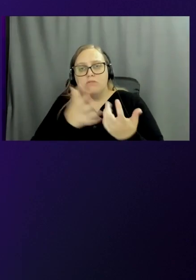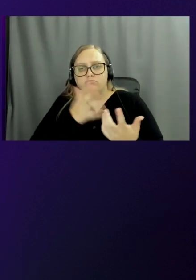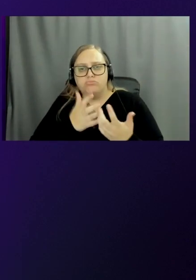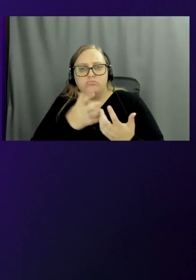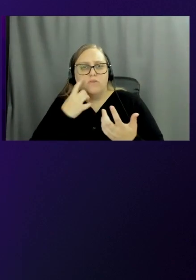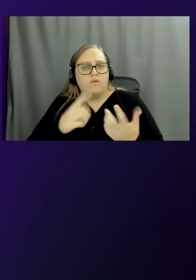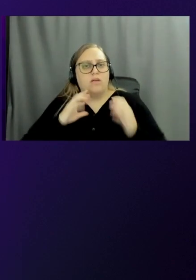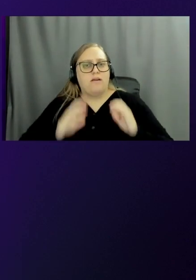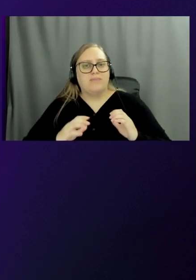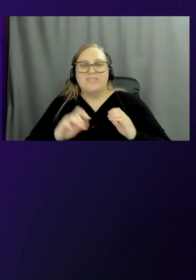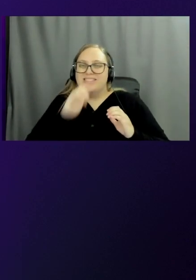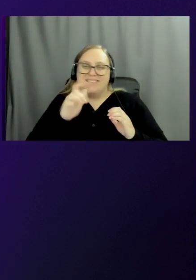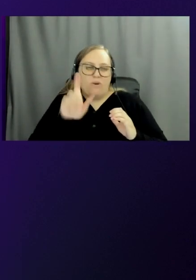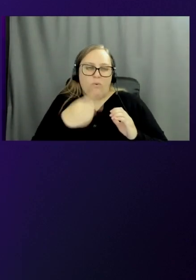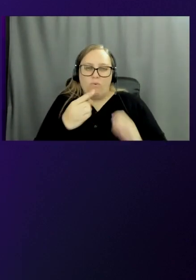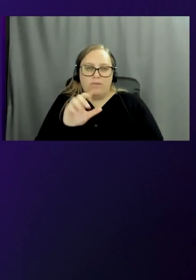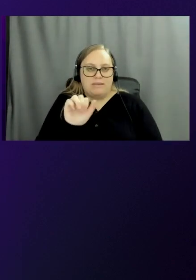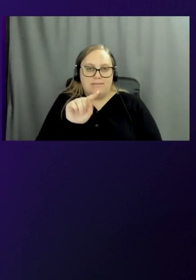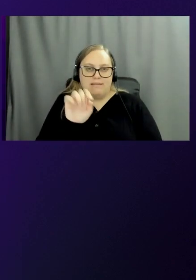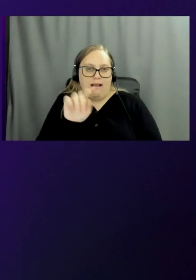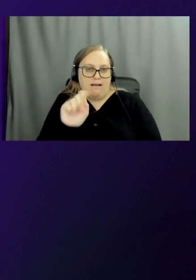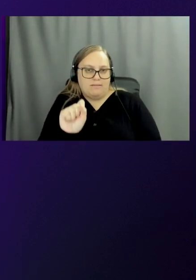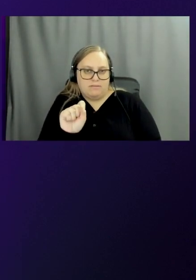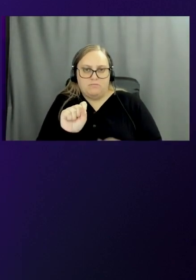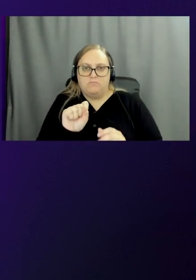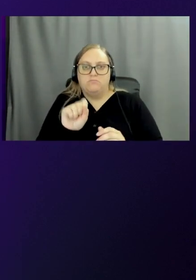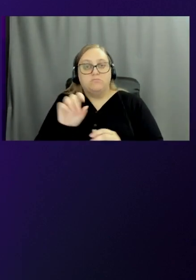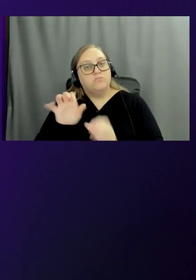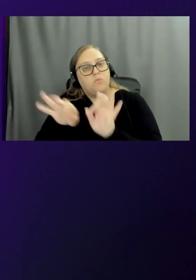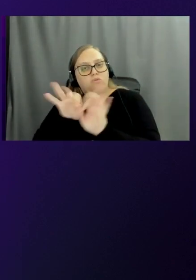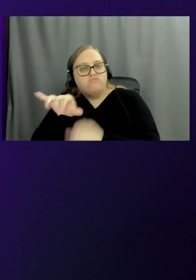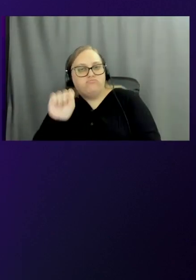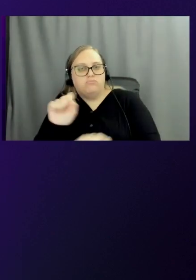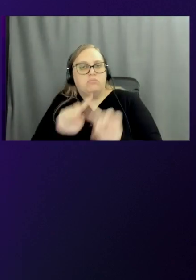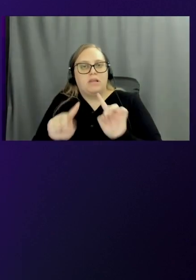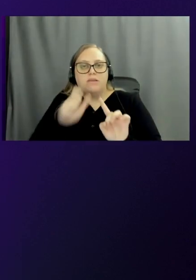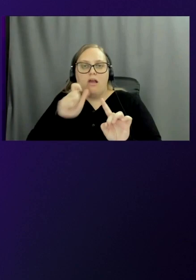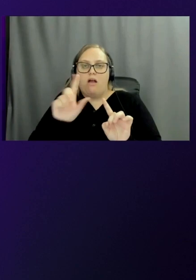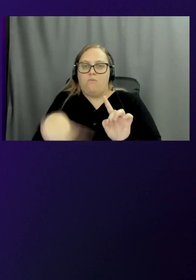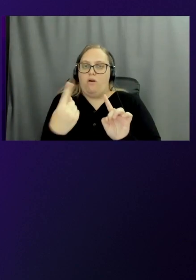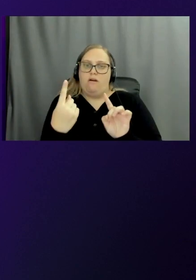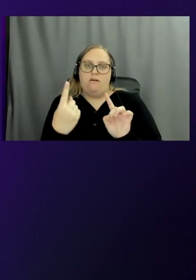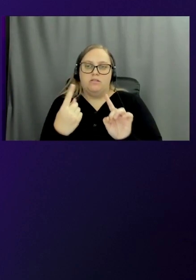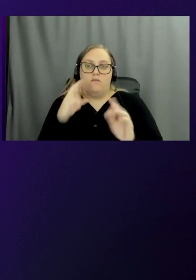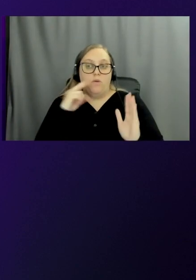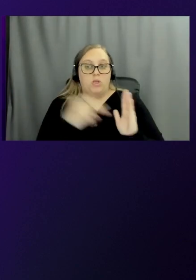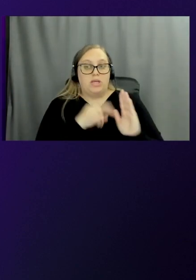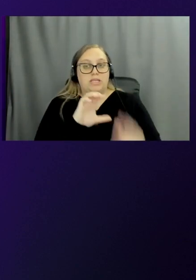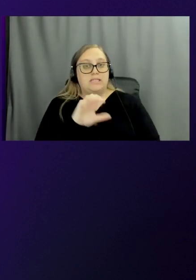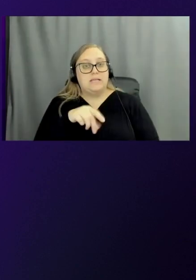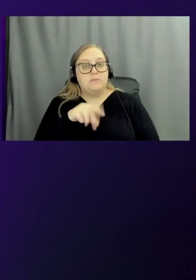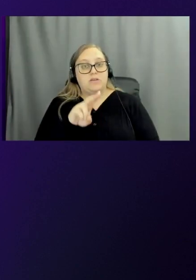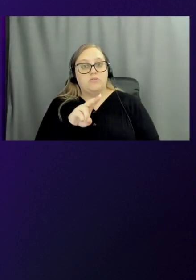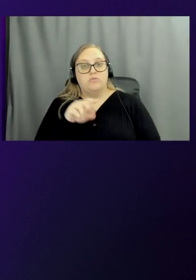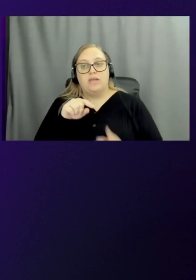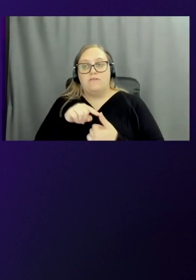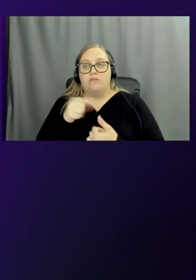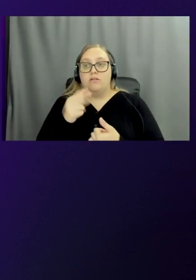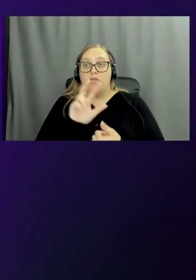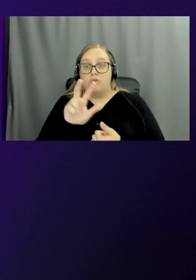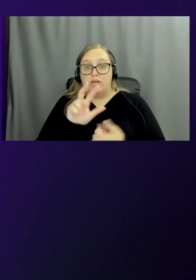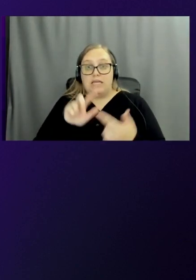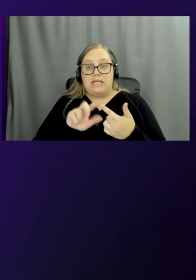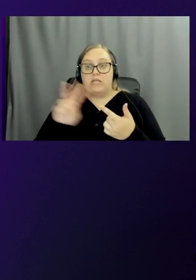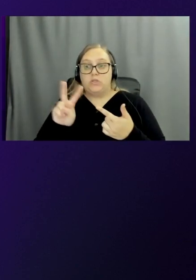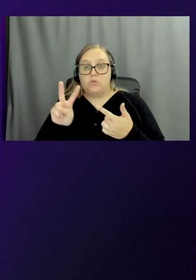stats. So if we consider these two CPUs here, this is a Graviton 3, and this one's a Graviton 2. They both